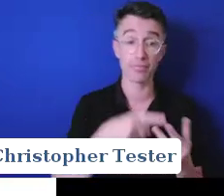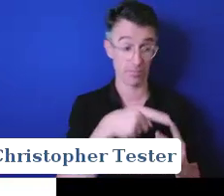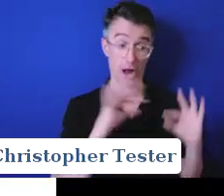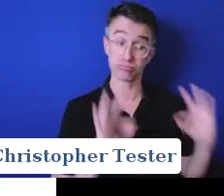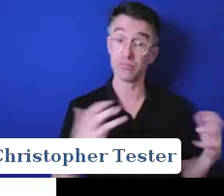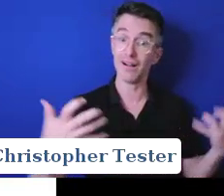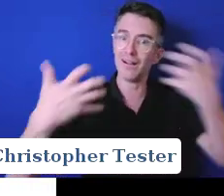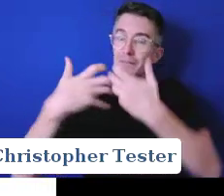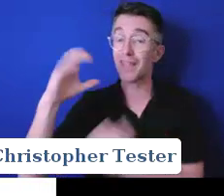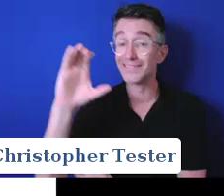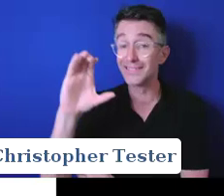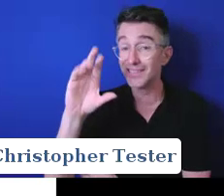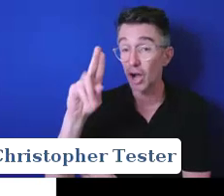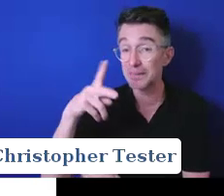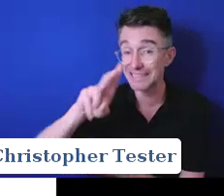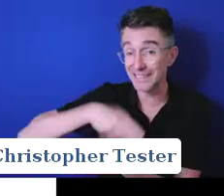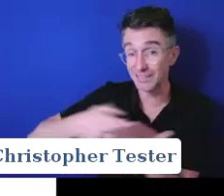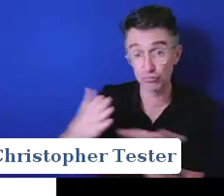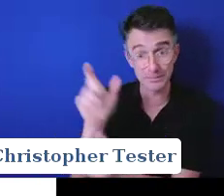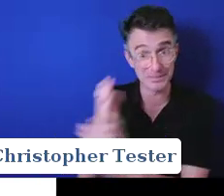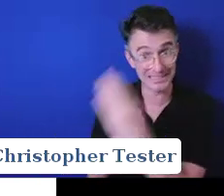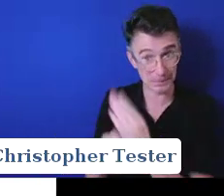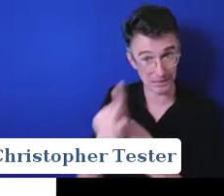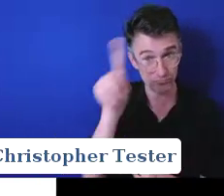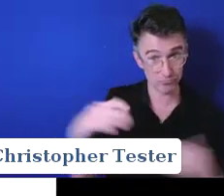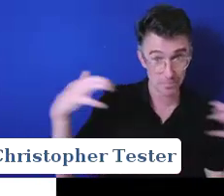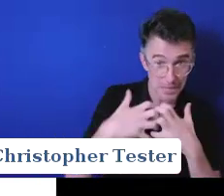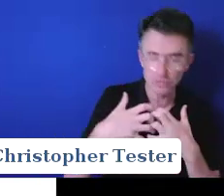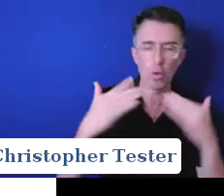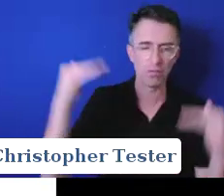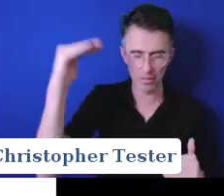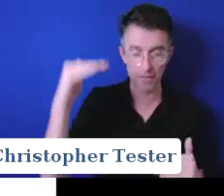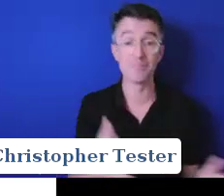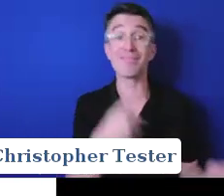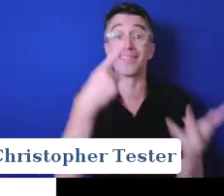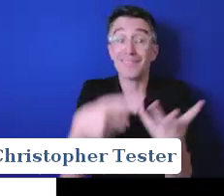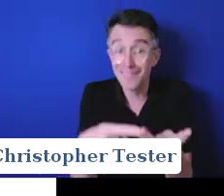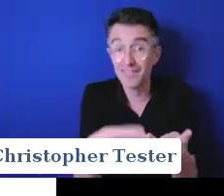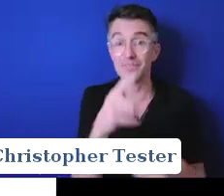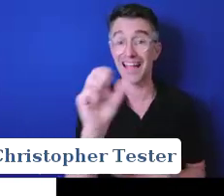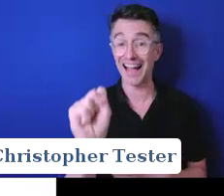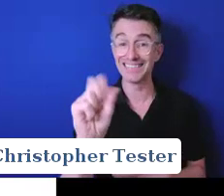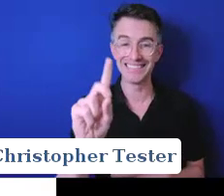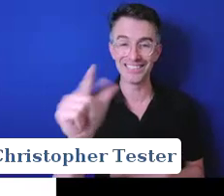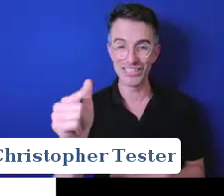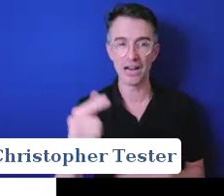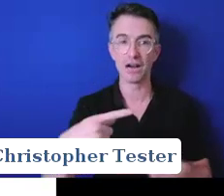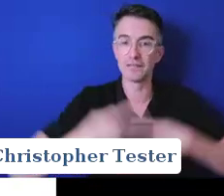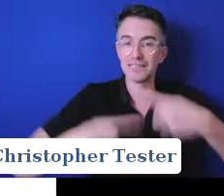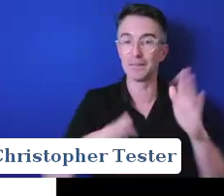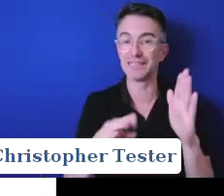to SDG principles of inclusivity. And it uses a participatory approach